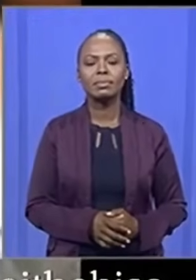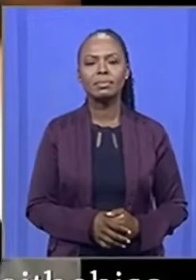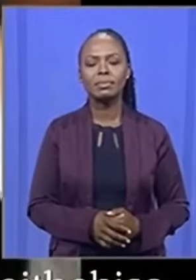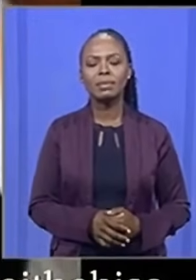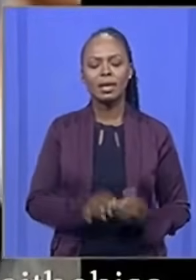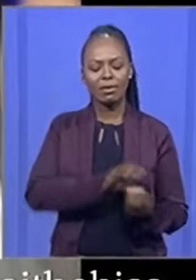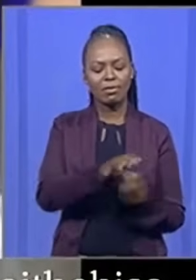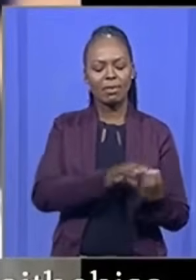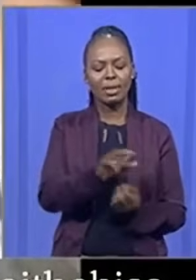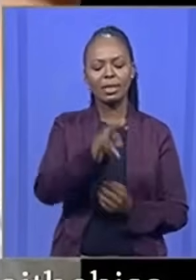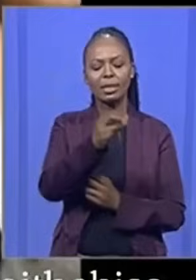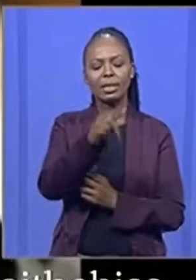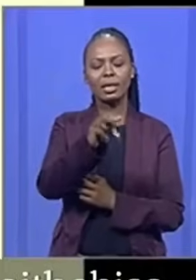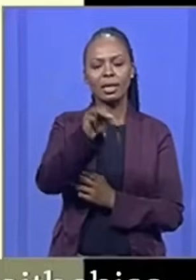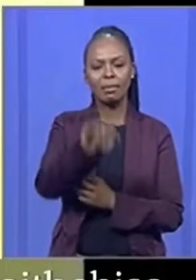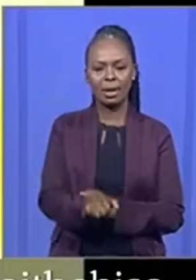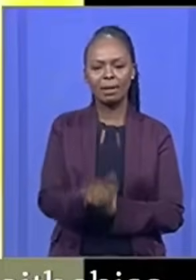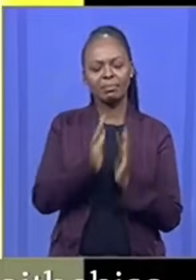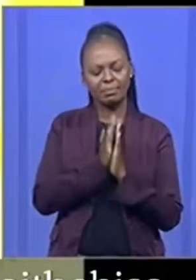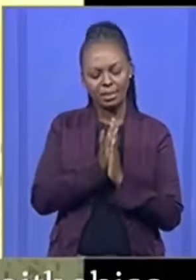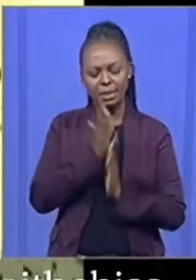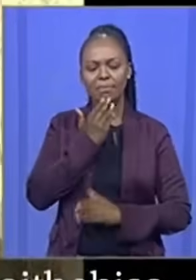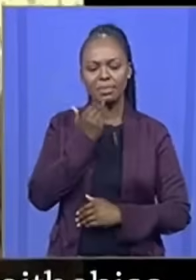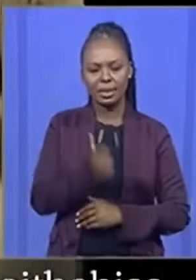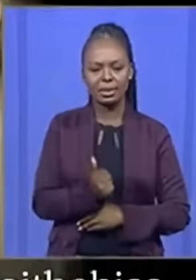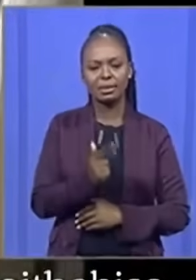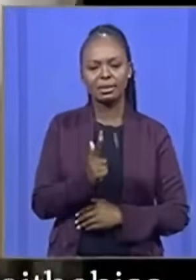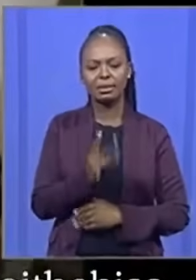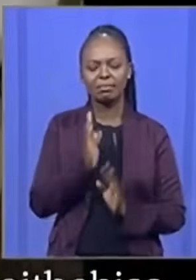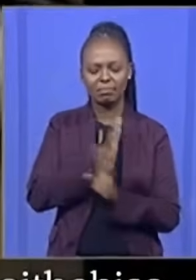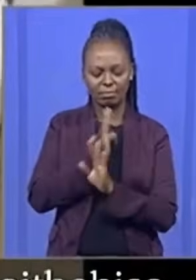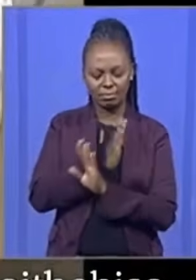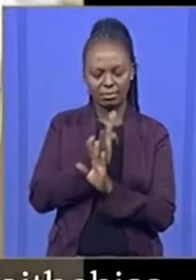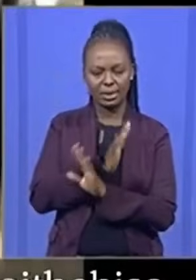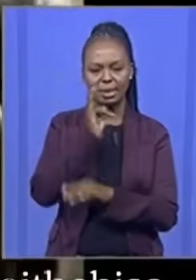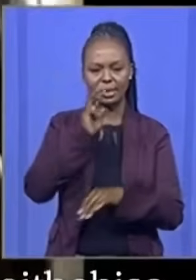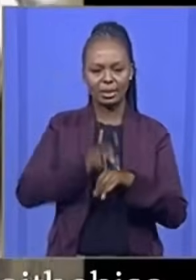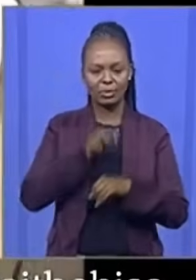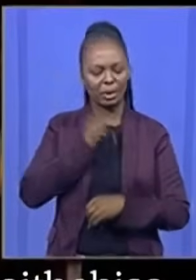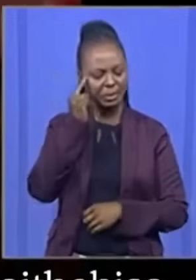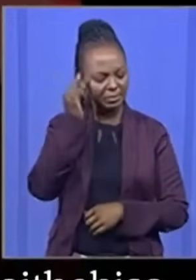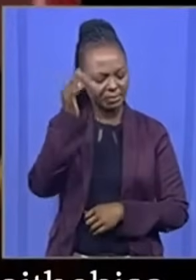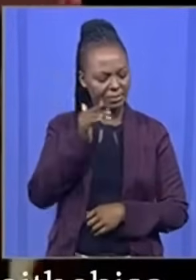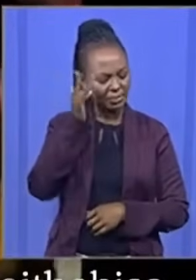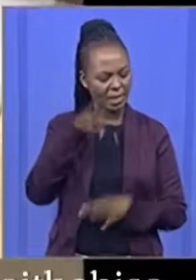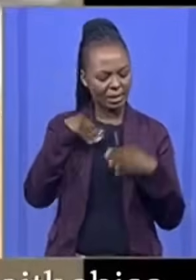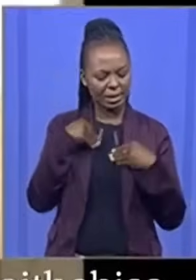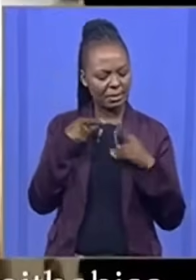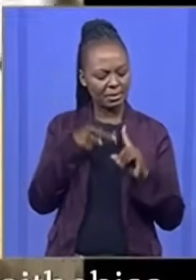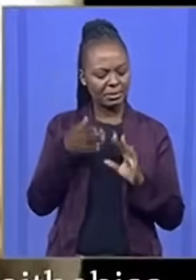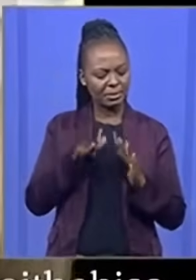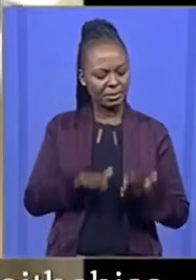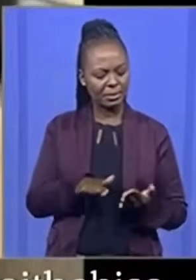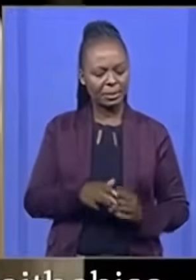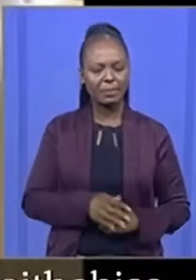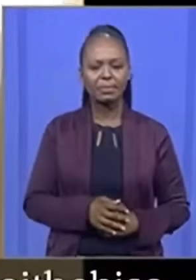lelapa la Ngema ba kopile setjhaba ba fa nako ya ho ikgutsa lo ja masapo a hloho ka taba ena.